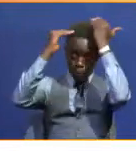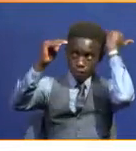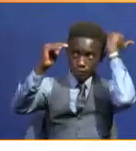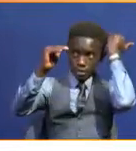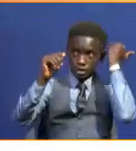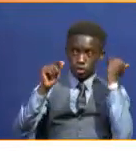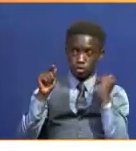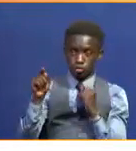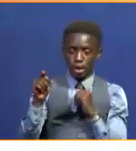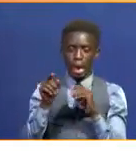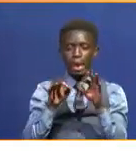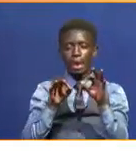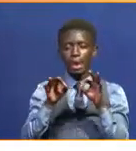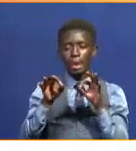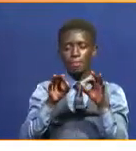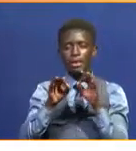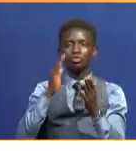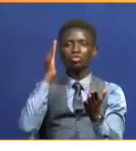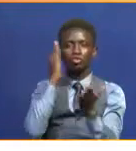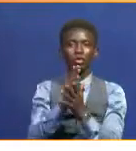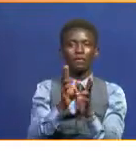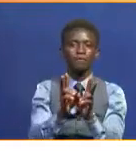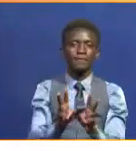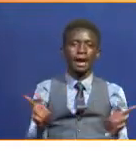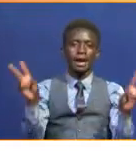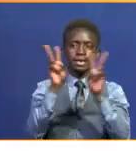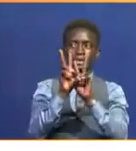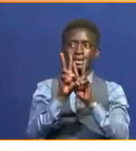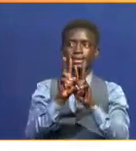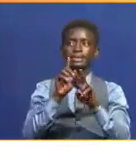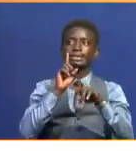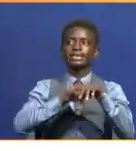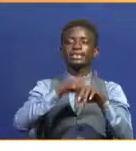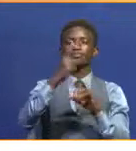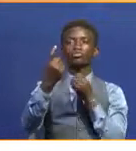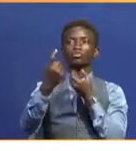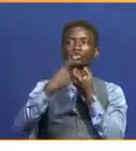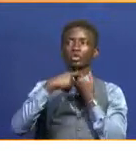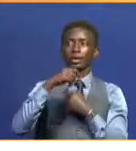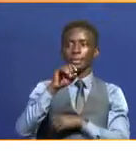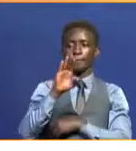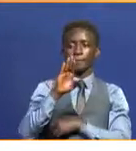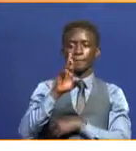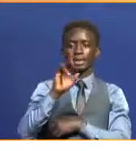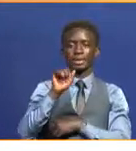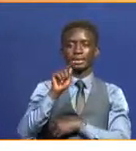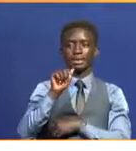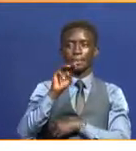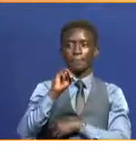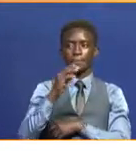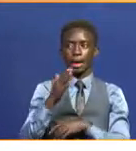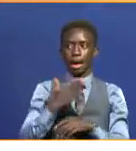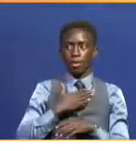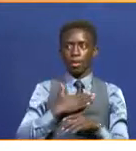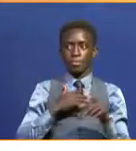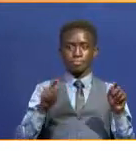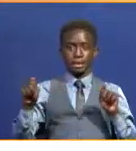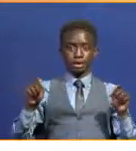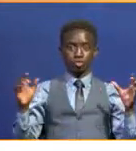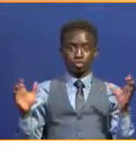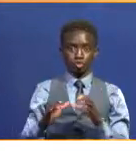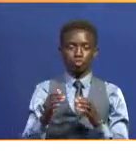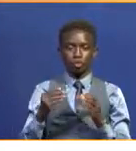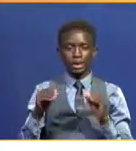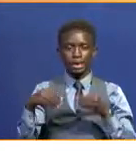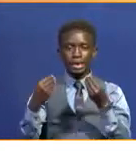you get true value. When you join us at Britam, Britam Asset Managers, we give ease